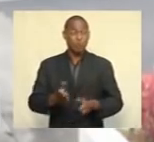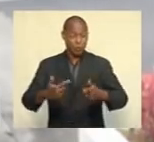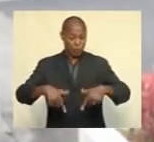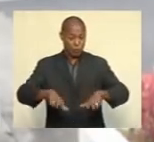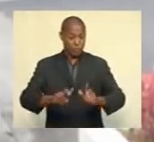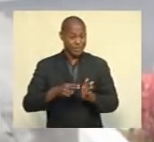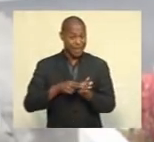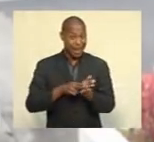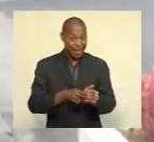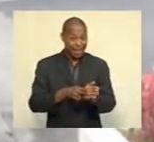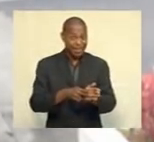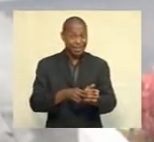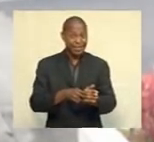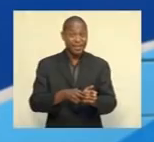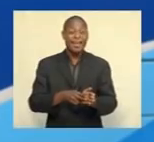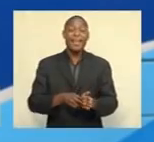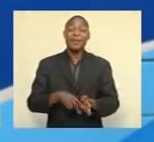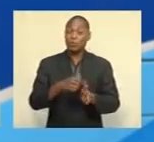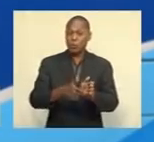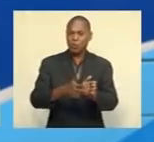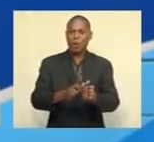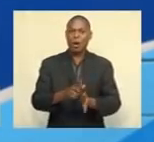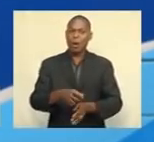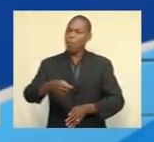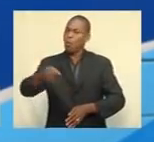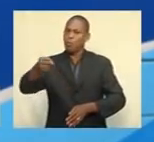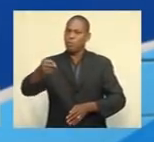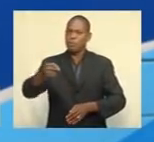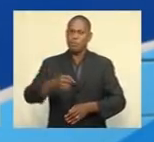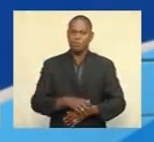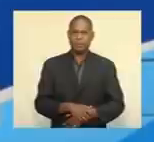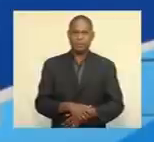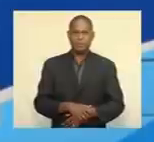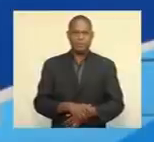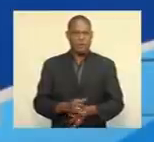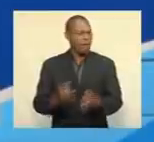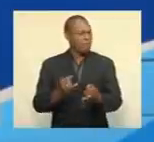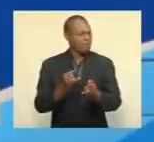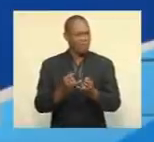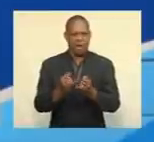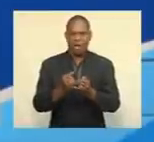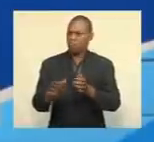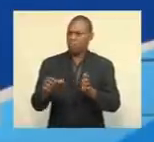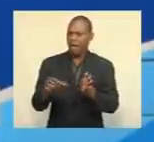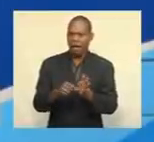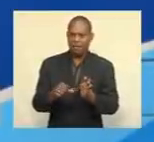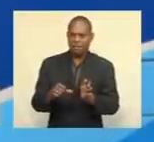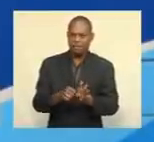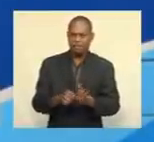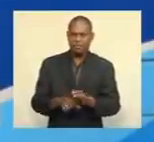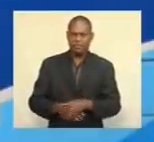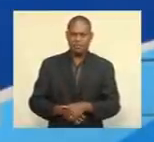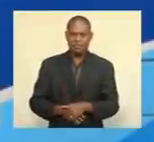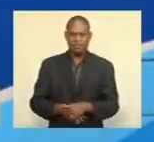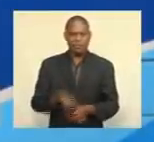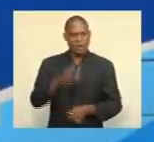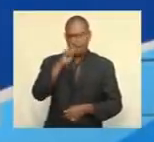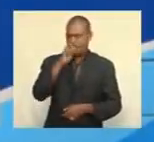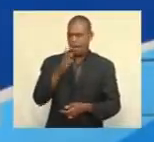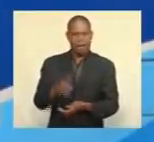were halted throughout the day. Very hard time, eh? Can't help it.